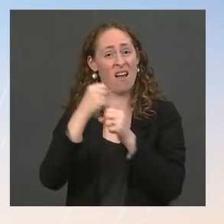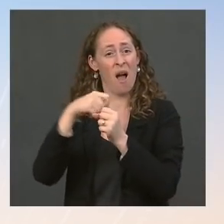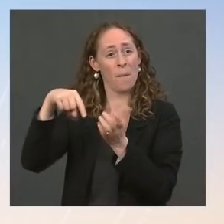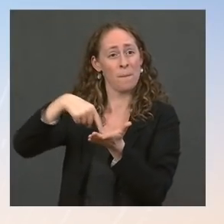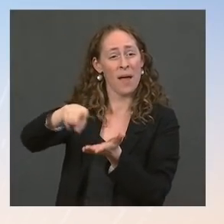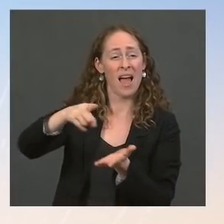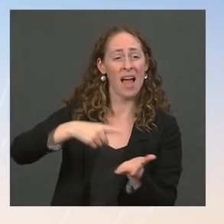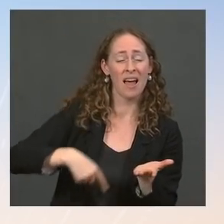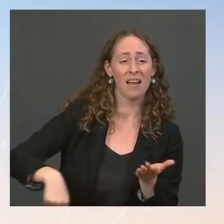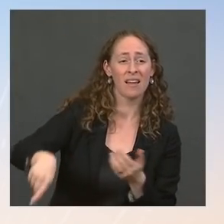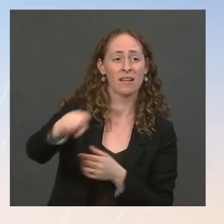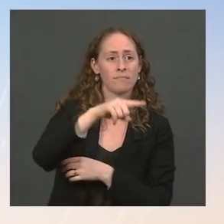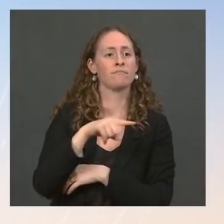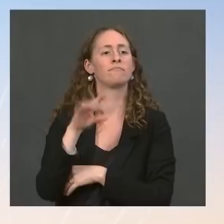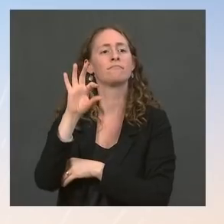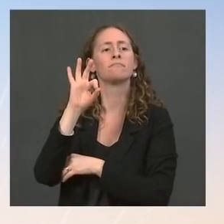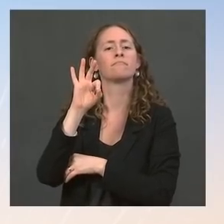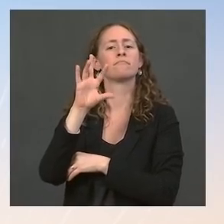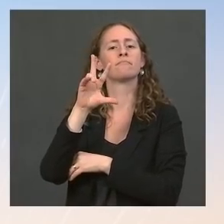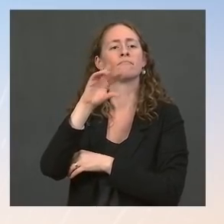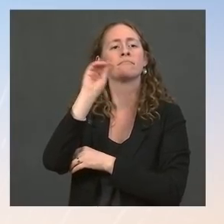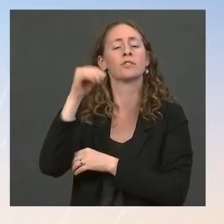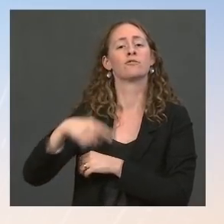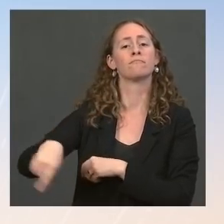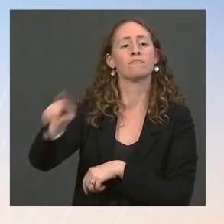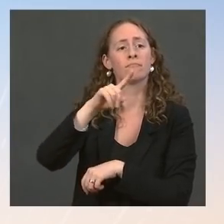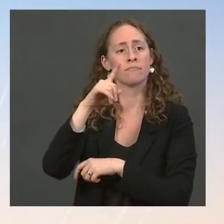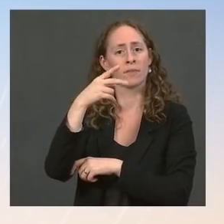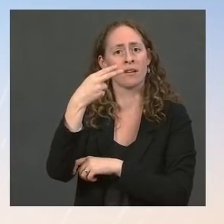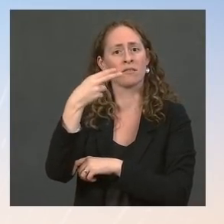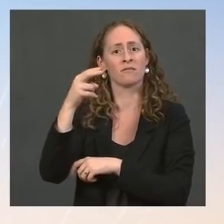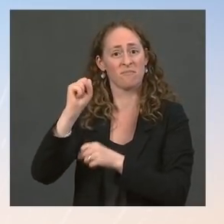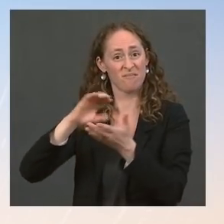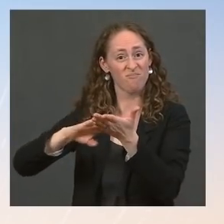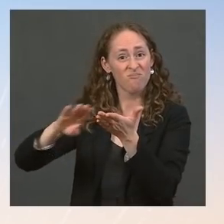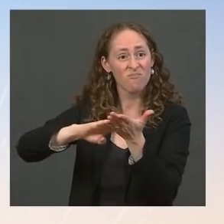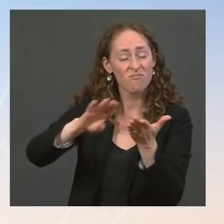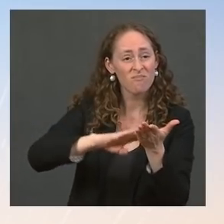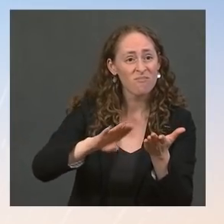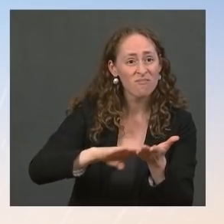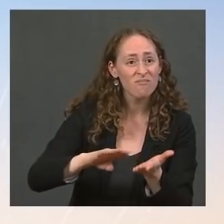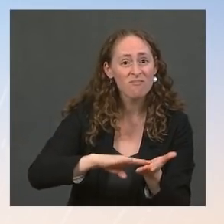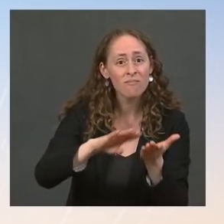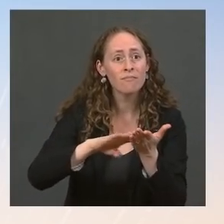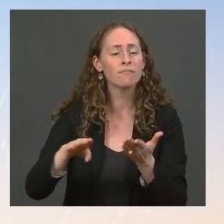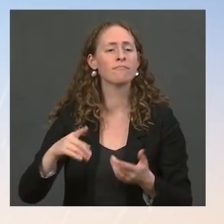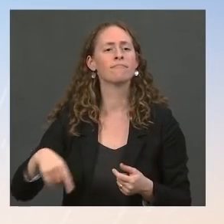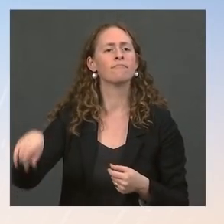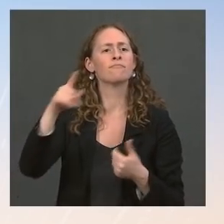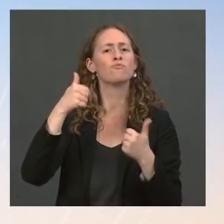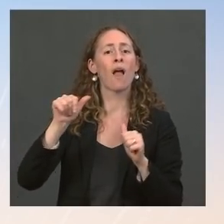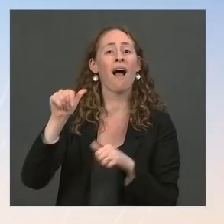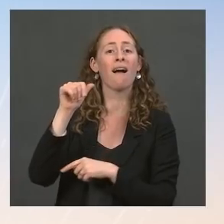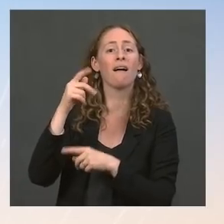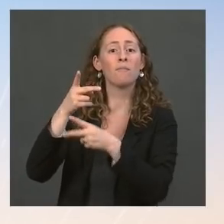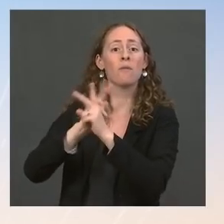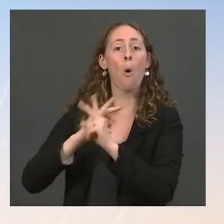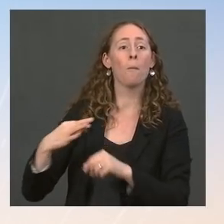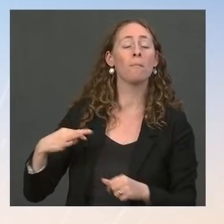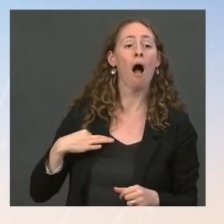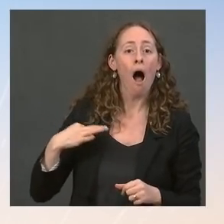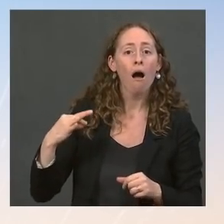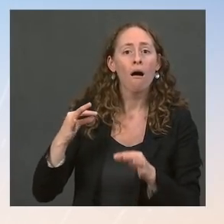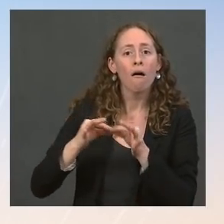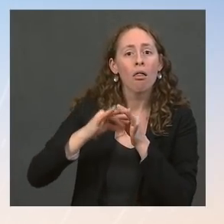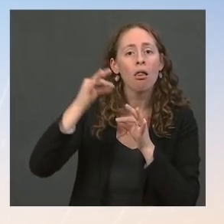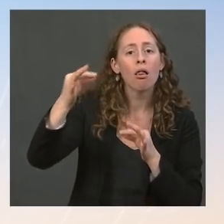and 60% of IRS employees would be furloughed. Some Americans attempting to secure an FHA loan could face unnecessary delays. Veterans would face